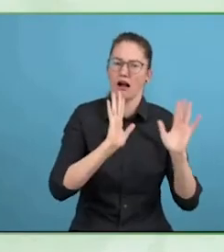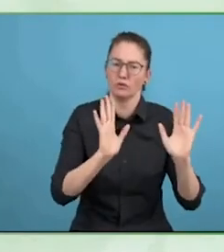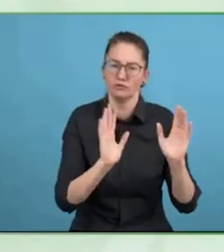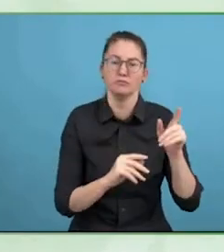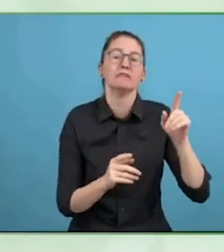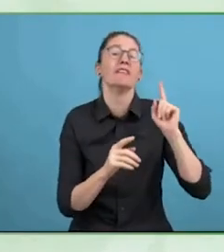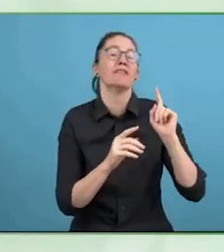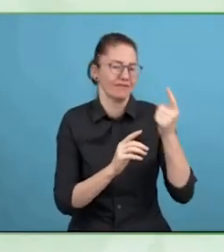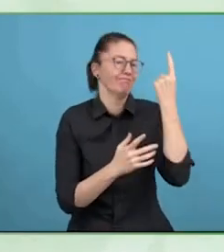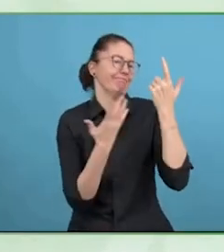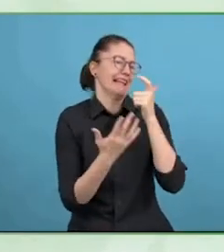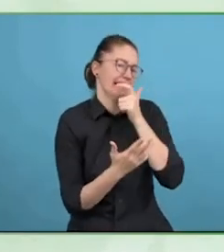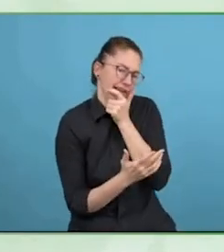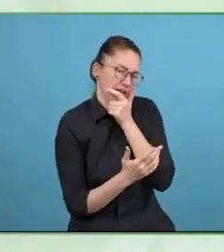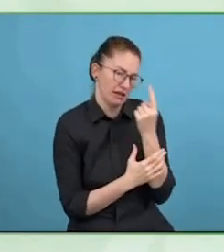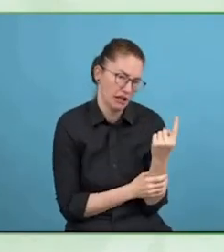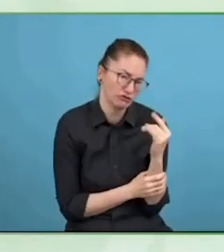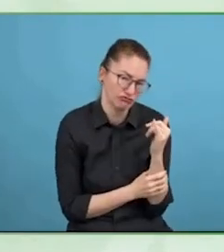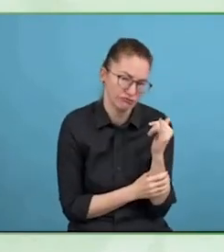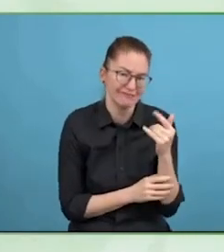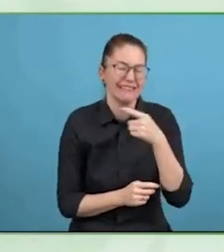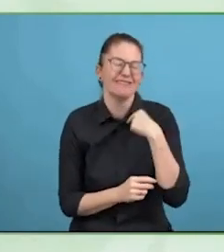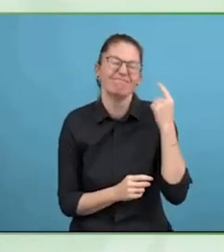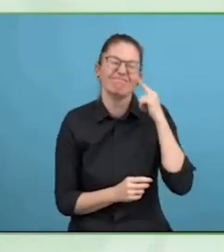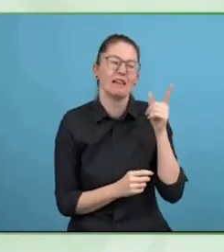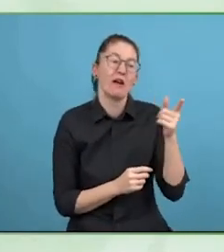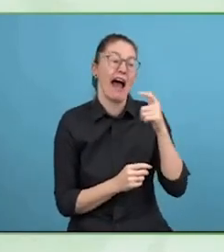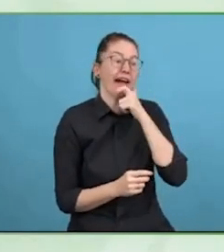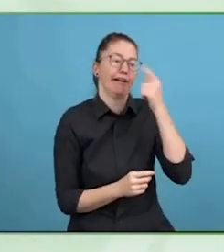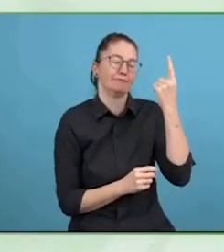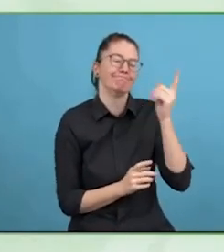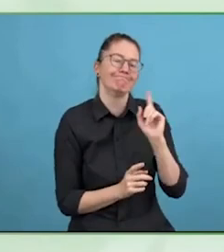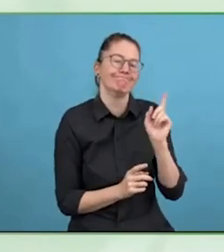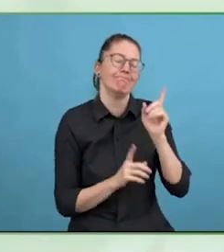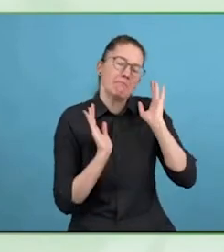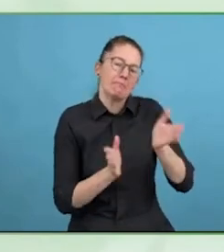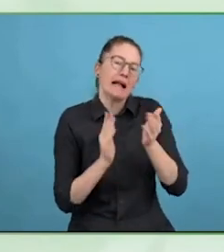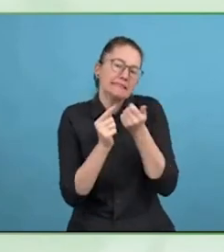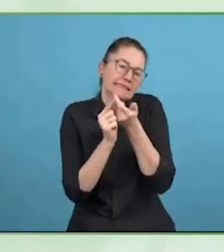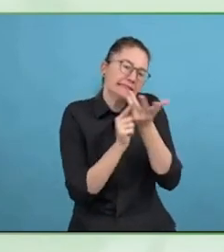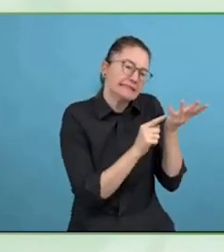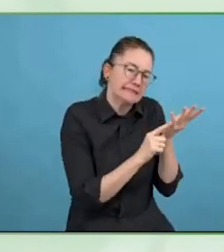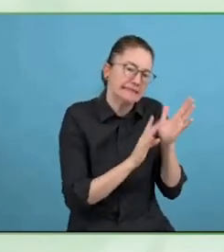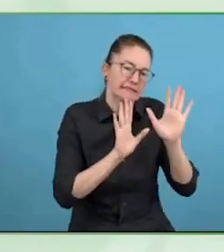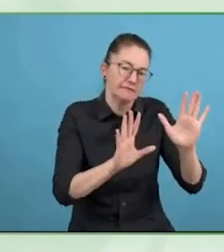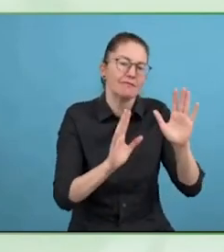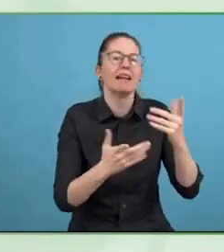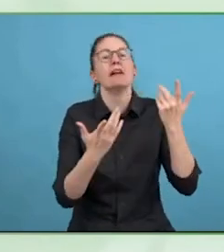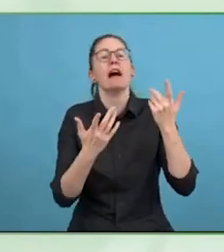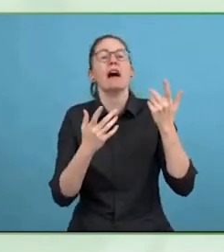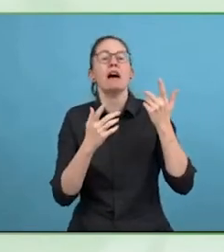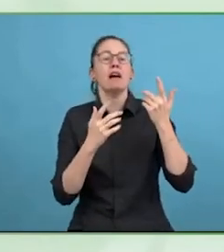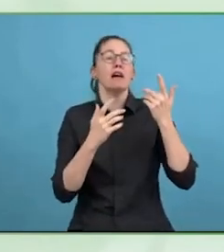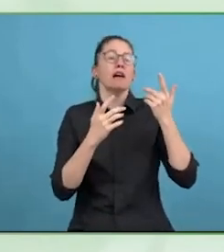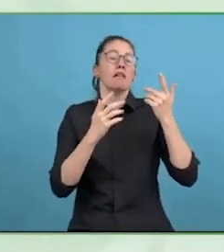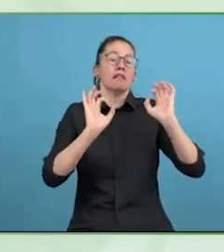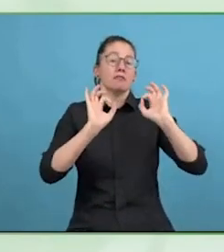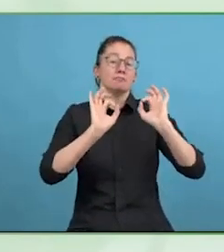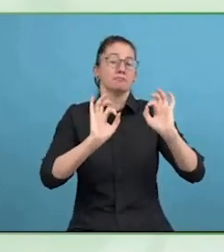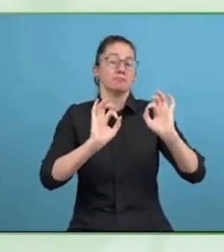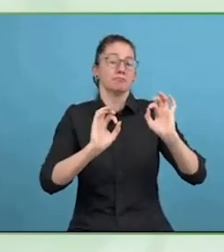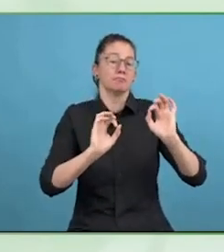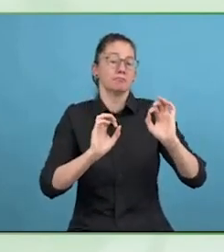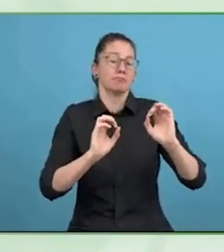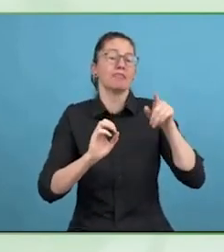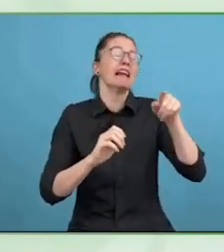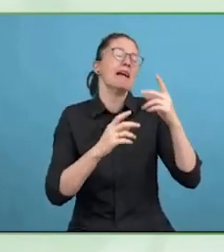provided? Users can contribute in various ways. So we have a community of practice provided, so people can join